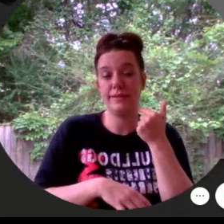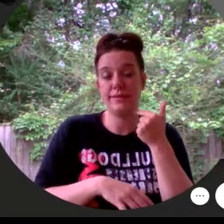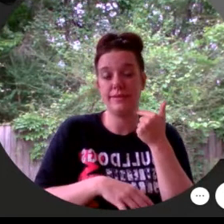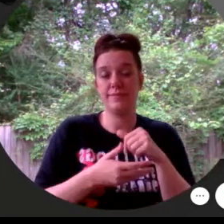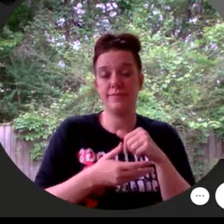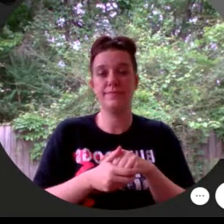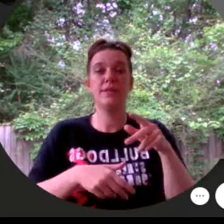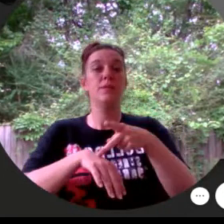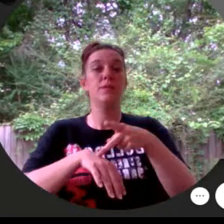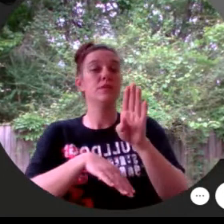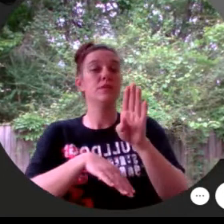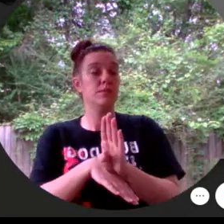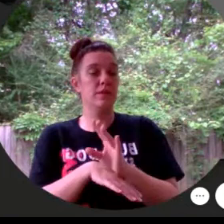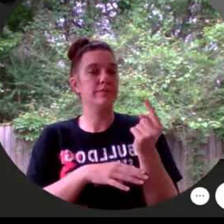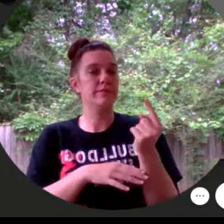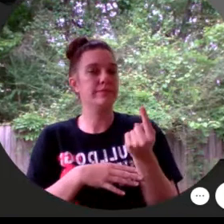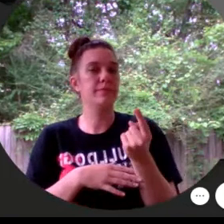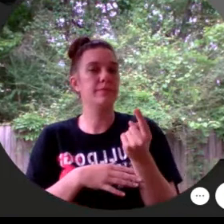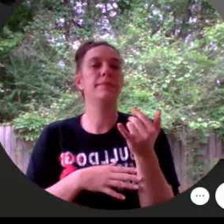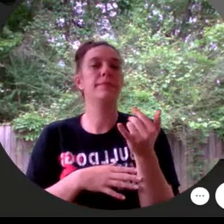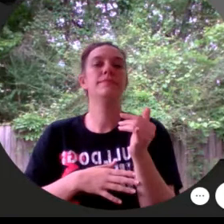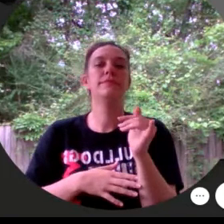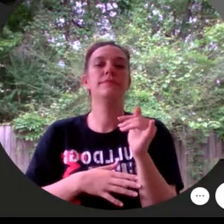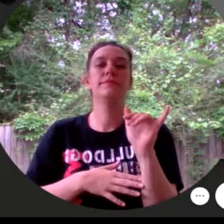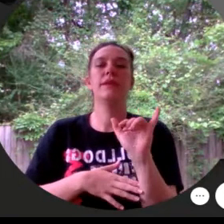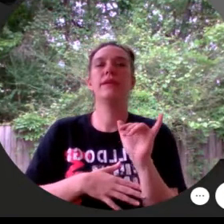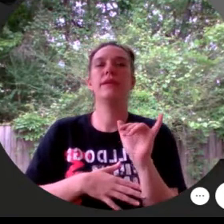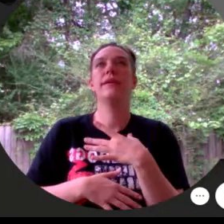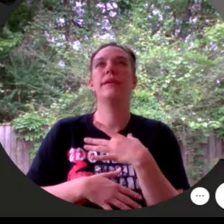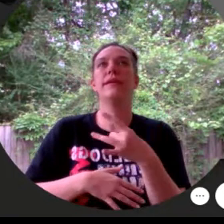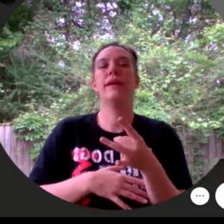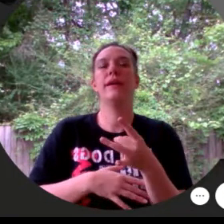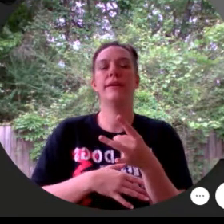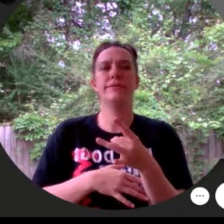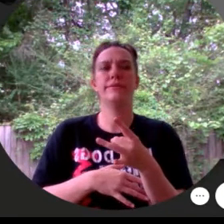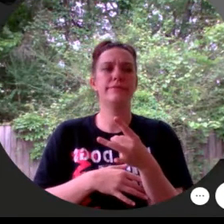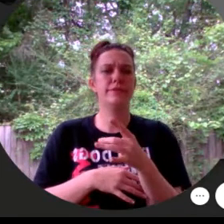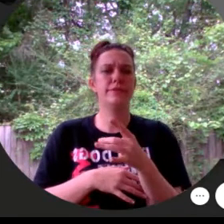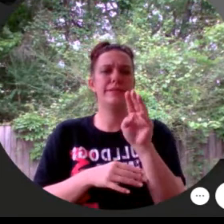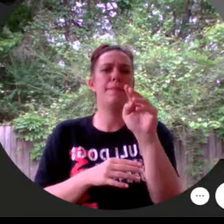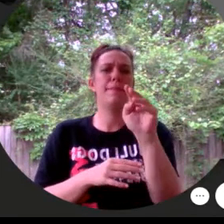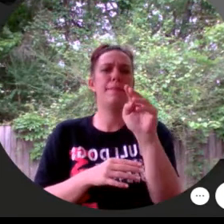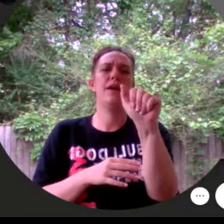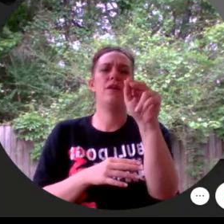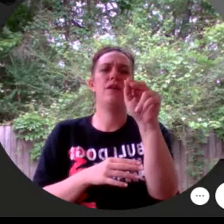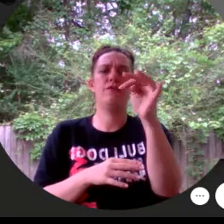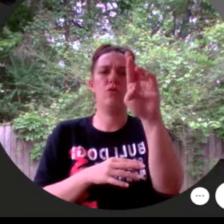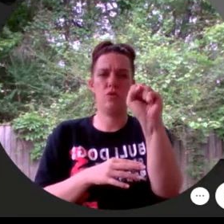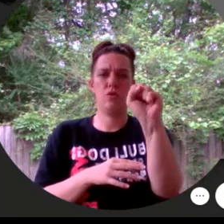Principal Barkin sometimes liked to keep his metaphors seasonal.